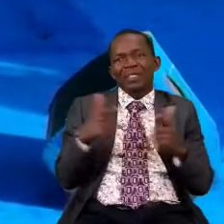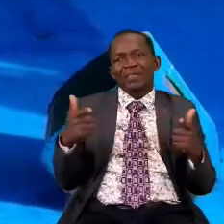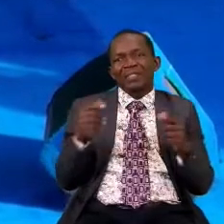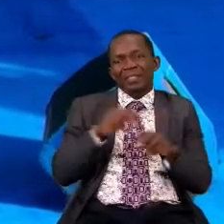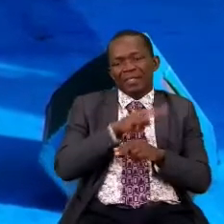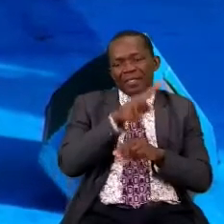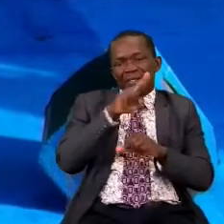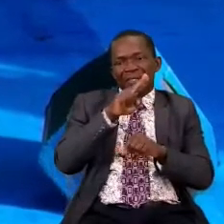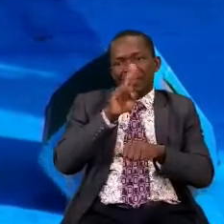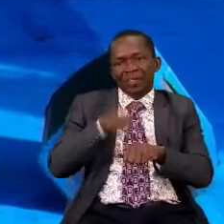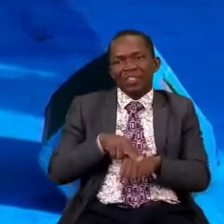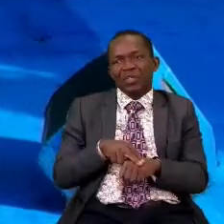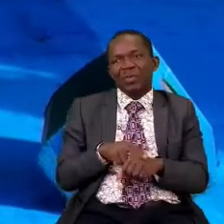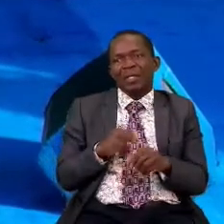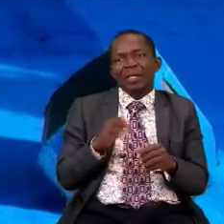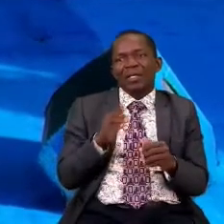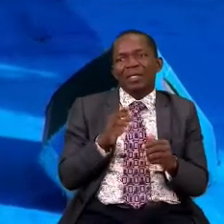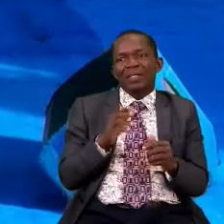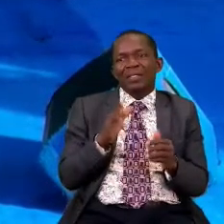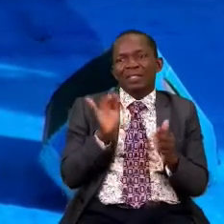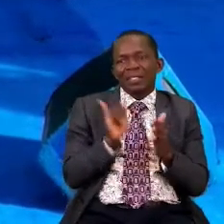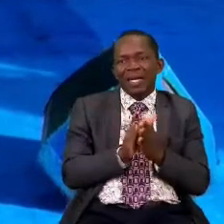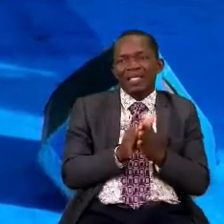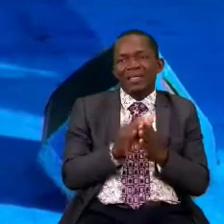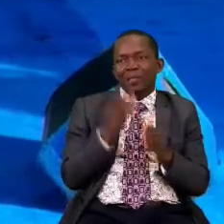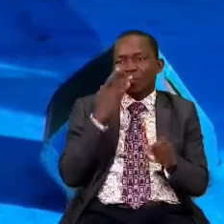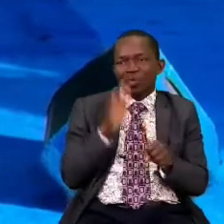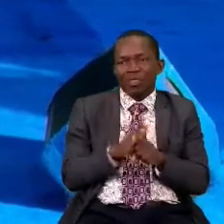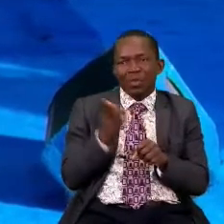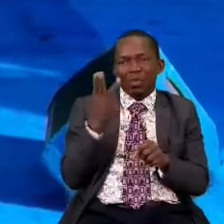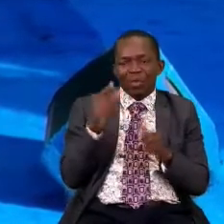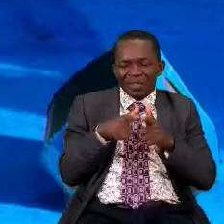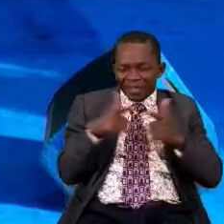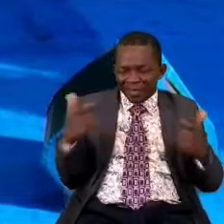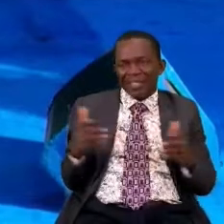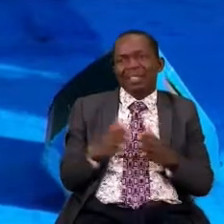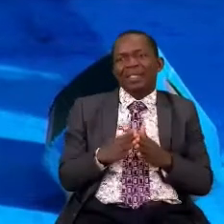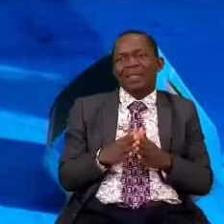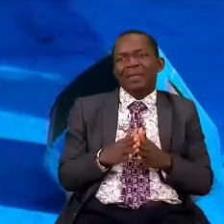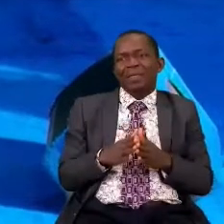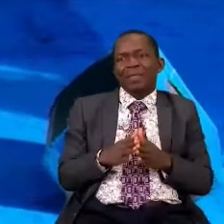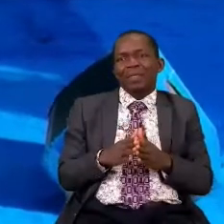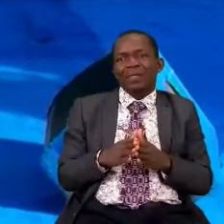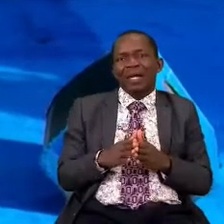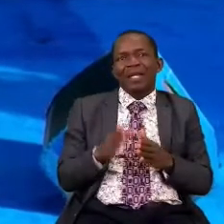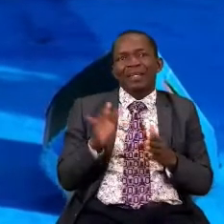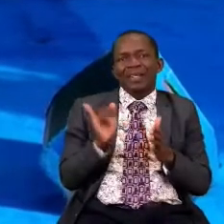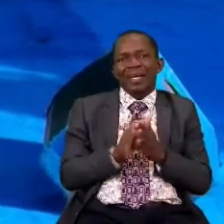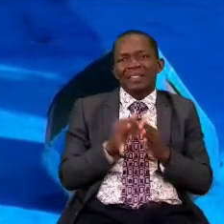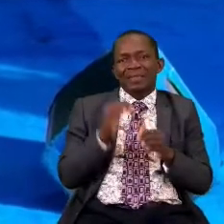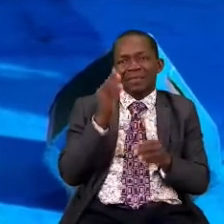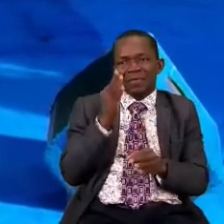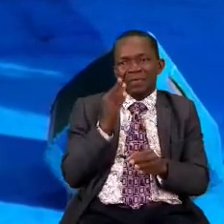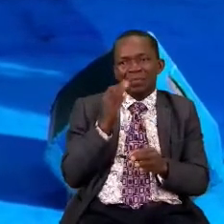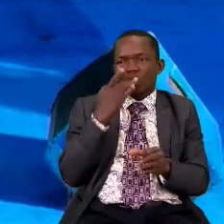was incredible, almost impossible. But Abraham staggered not at